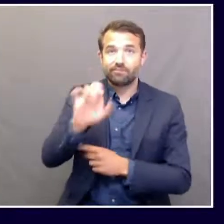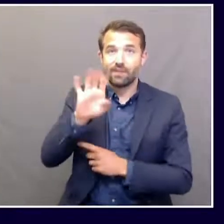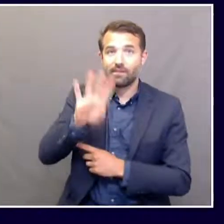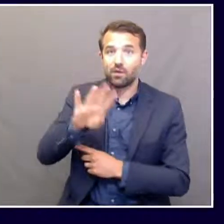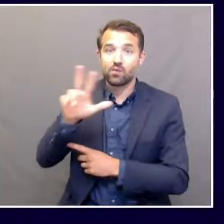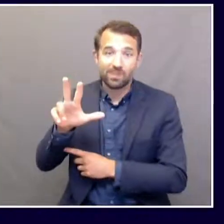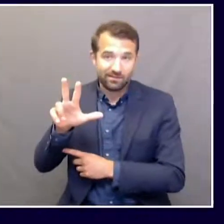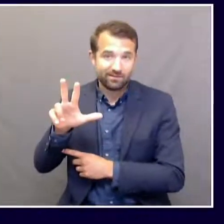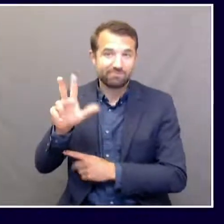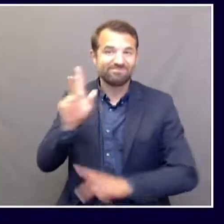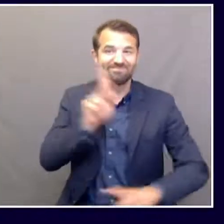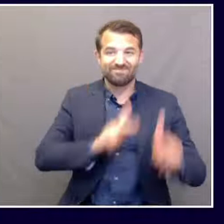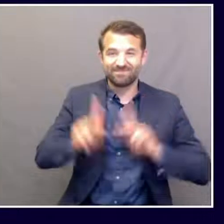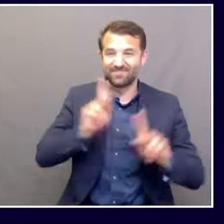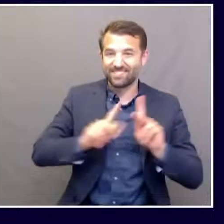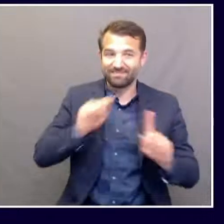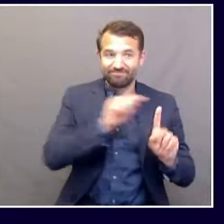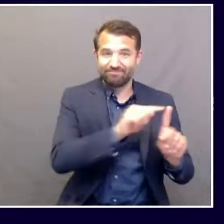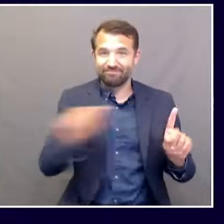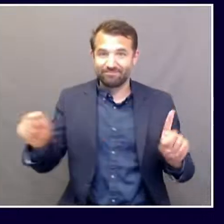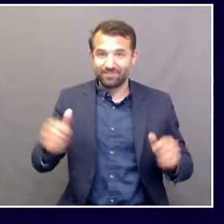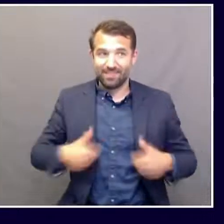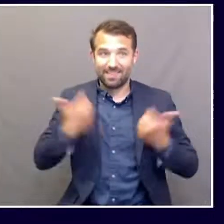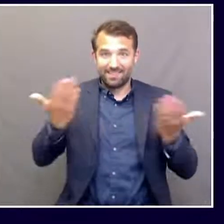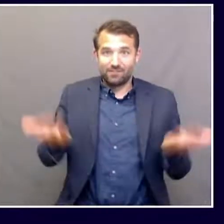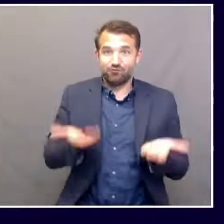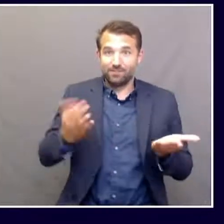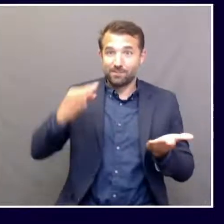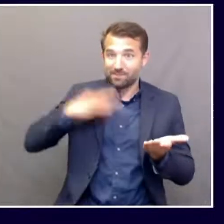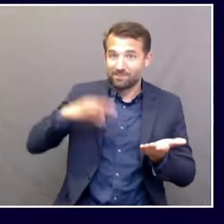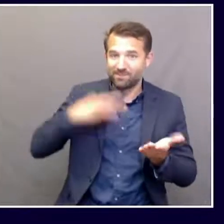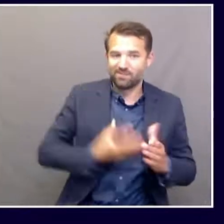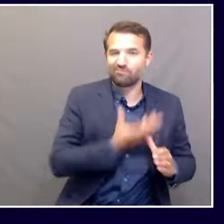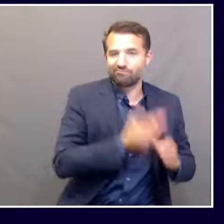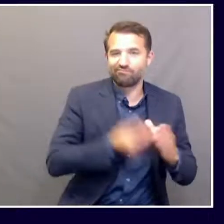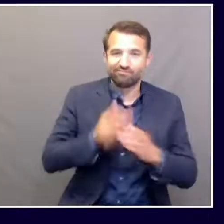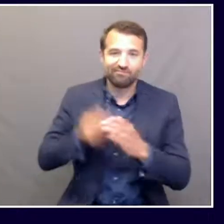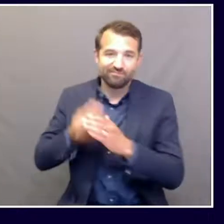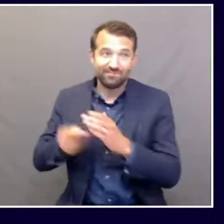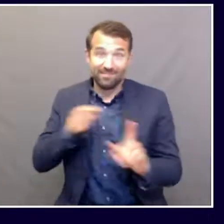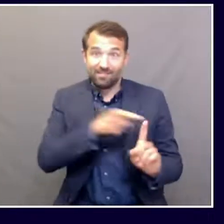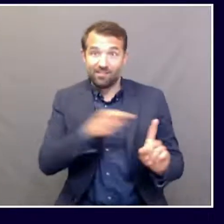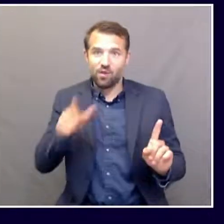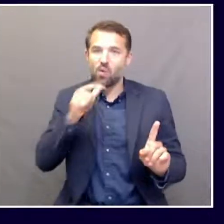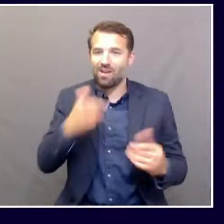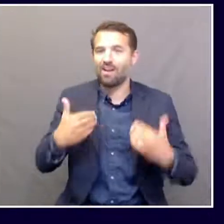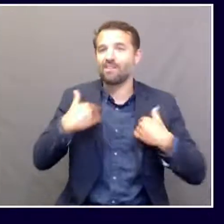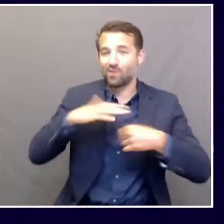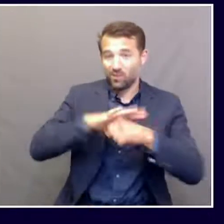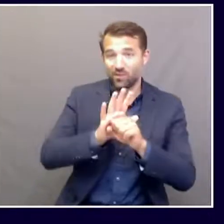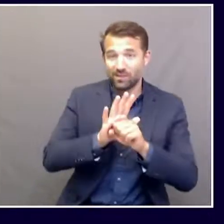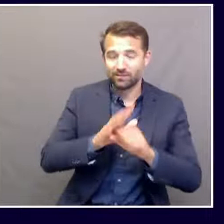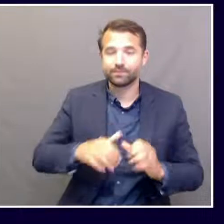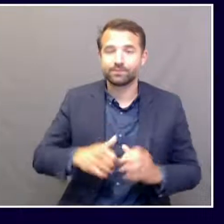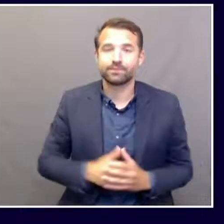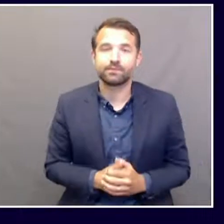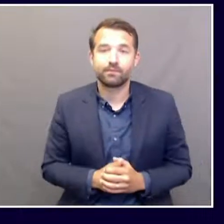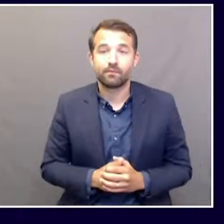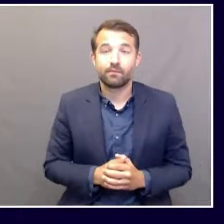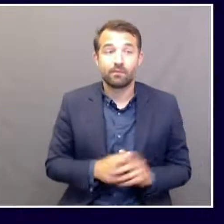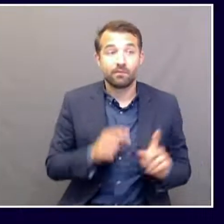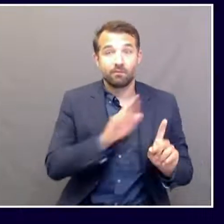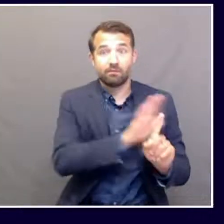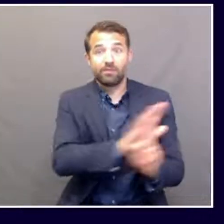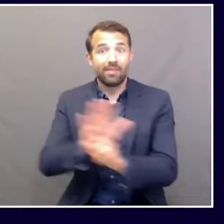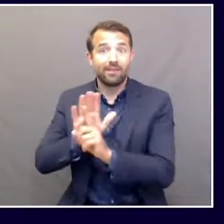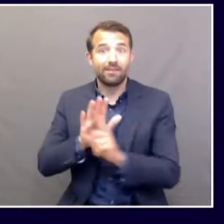COVID-19. We'd like to take a moment to offer our deepest condolences to their family members, friends, and